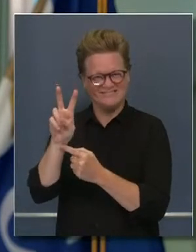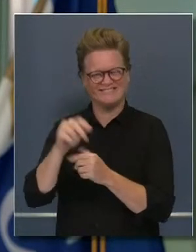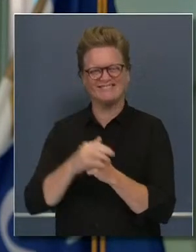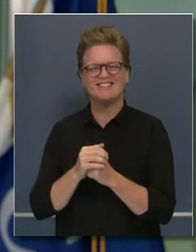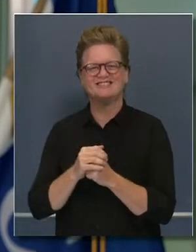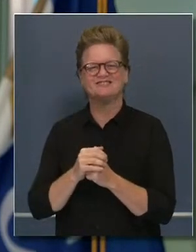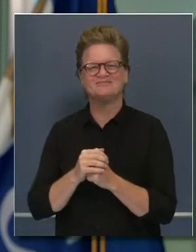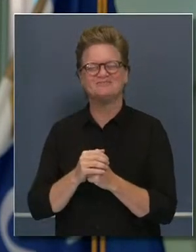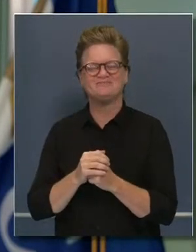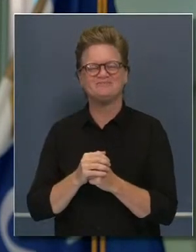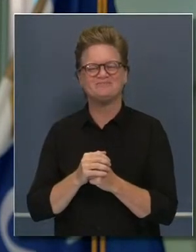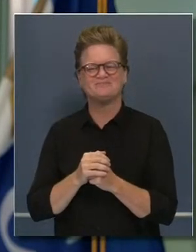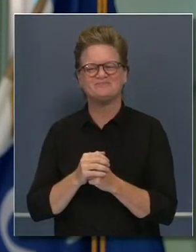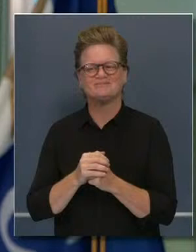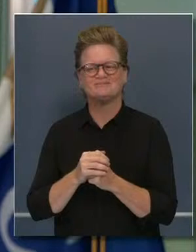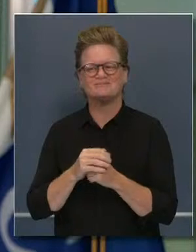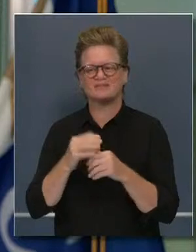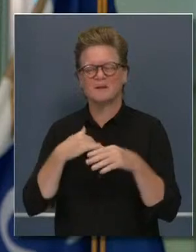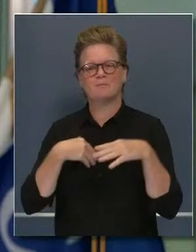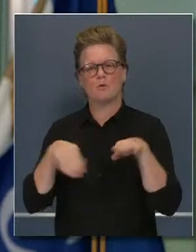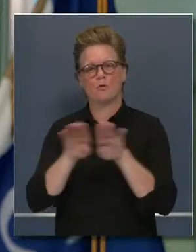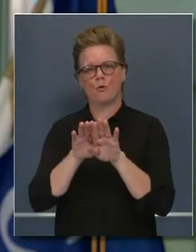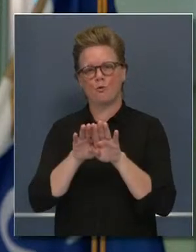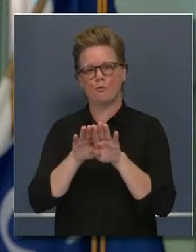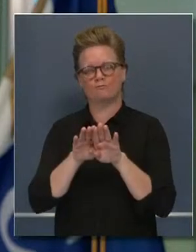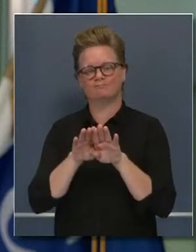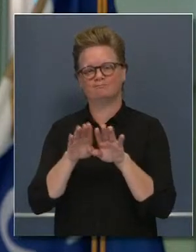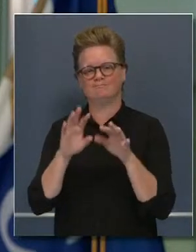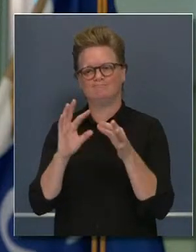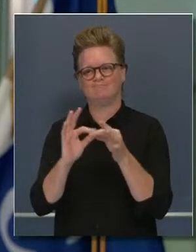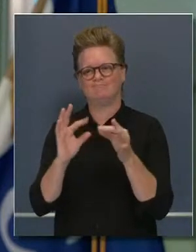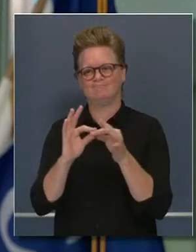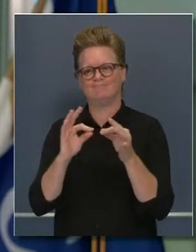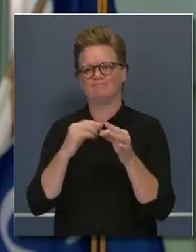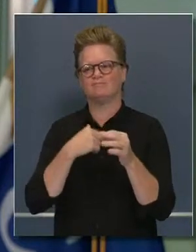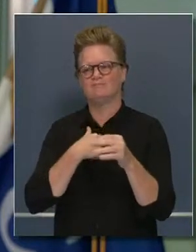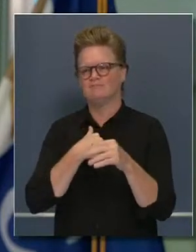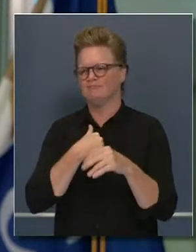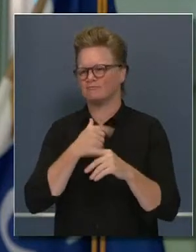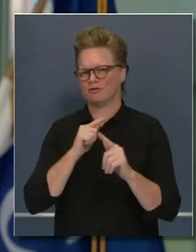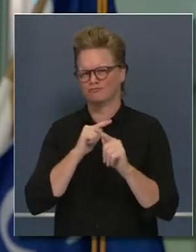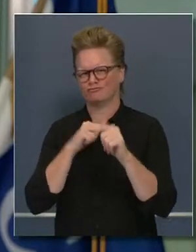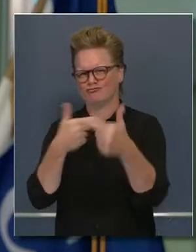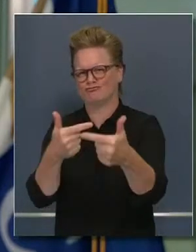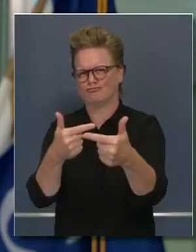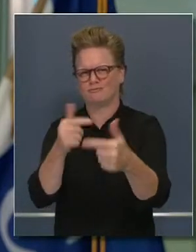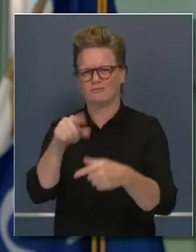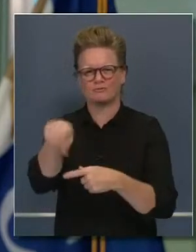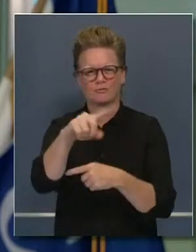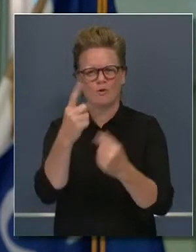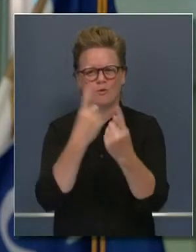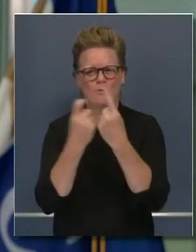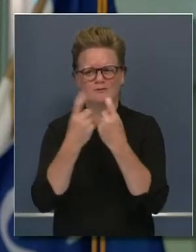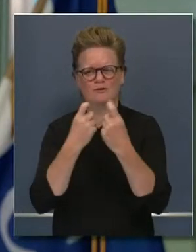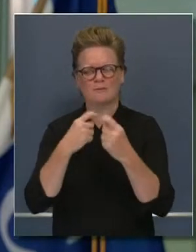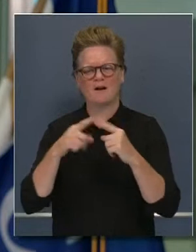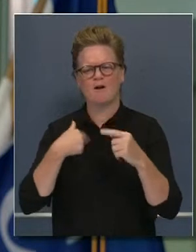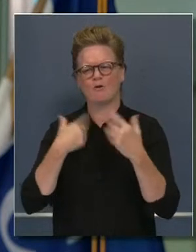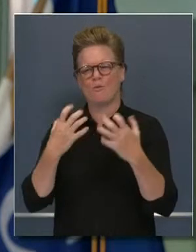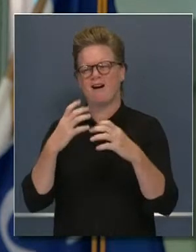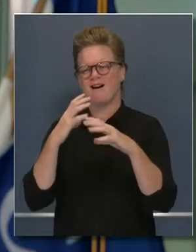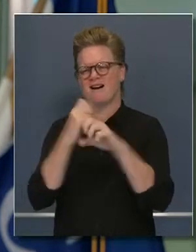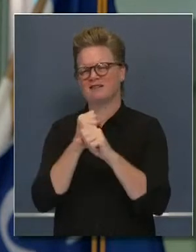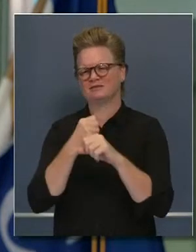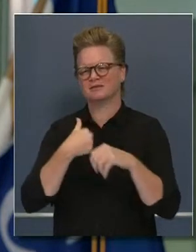covid19.ca.gov. I'll close with this and then, of course, answer any question by, again, just expressing my real debt of